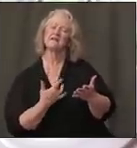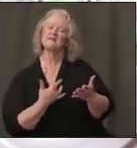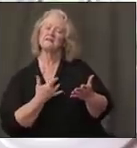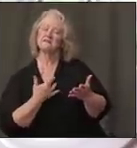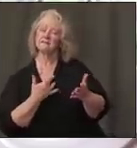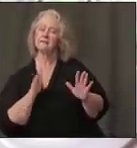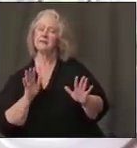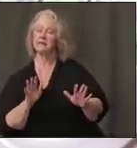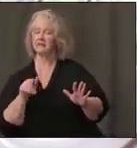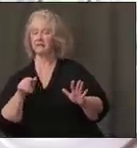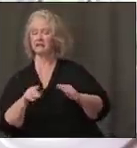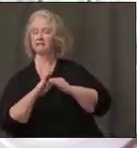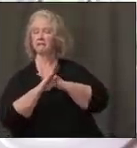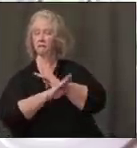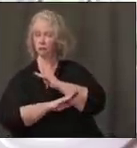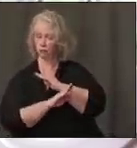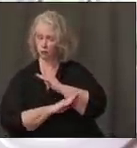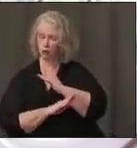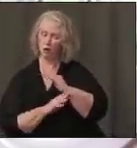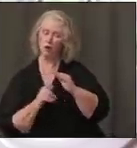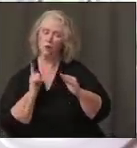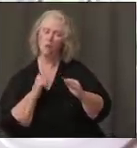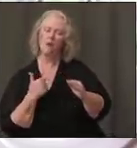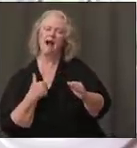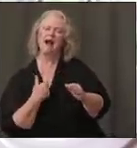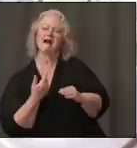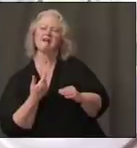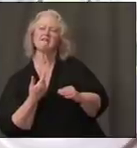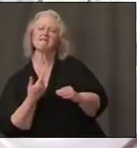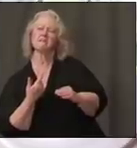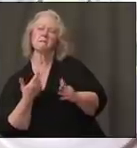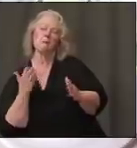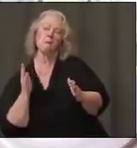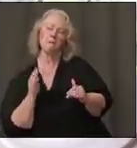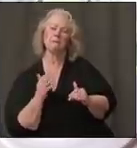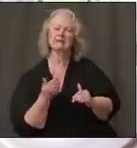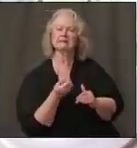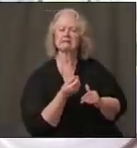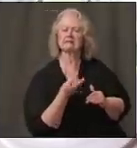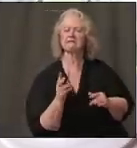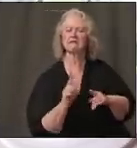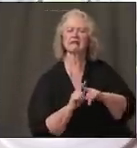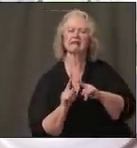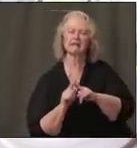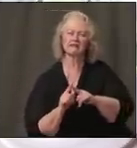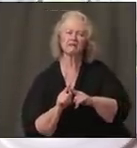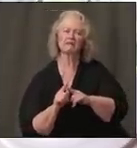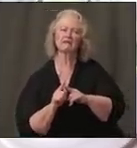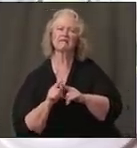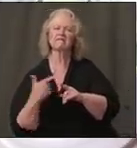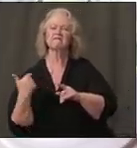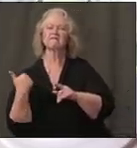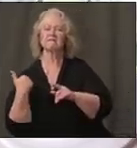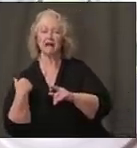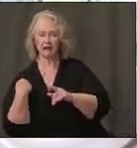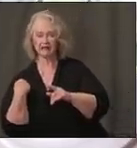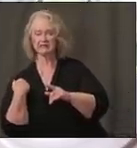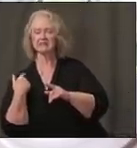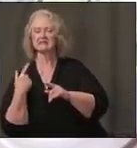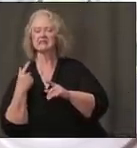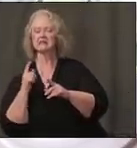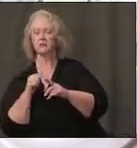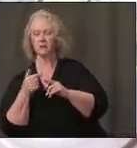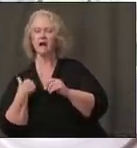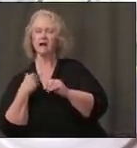will have by the fall hopefully several manufacturers of vaccines that will have millions of